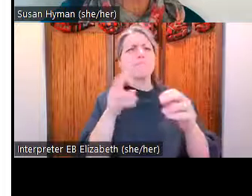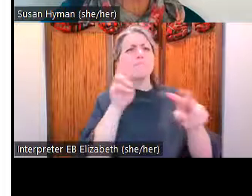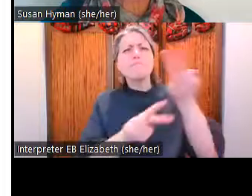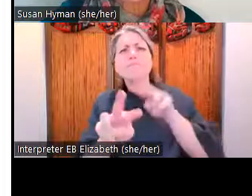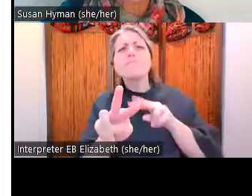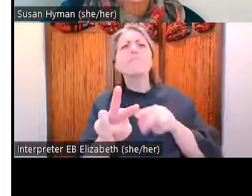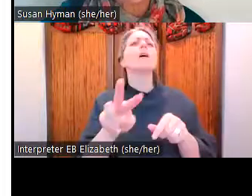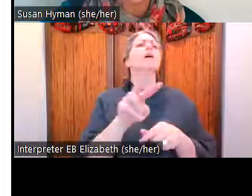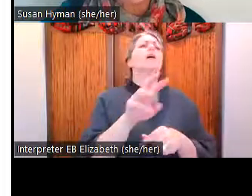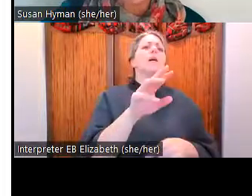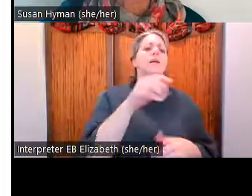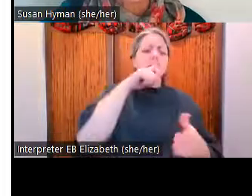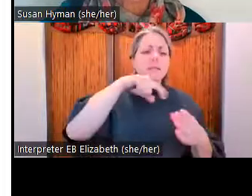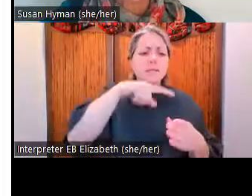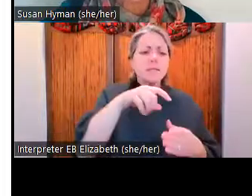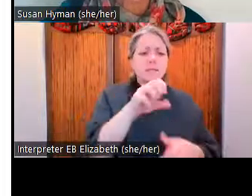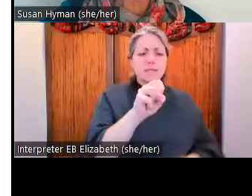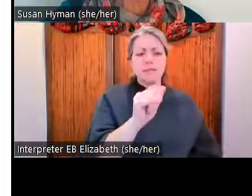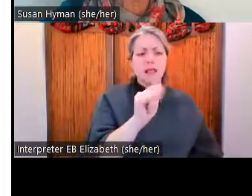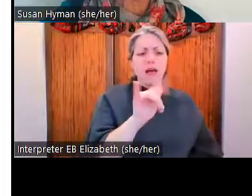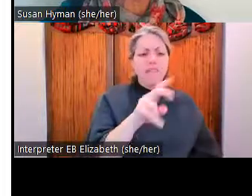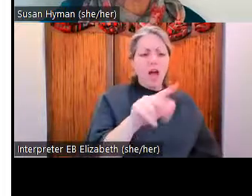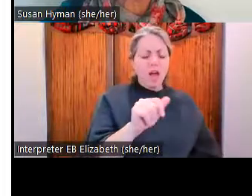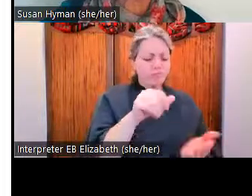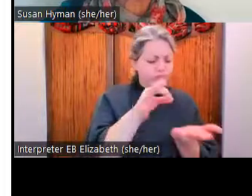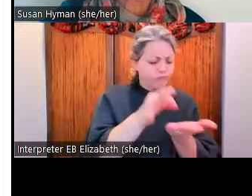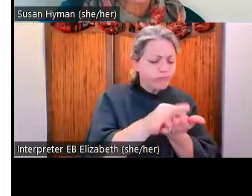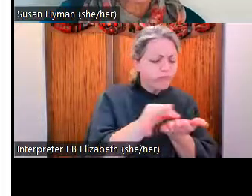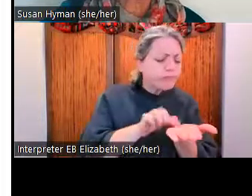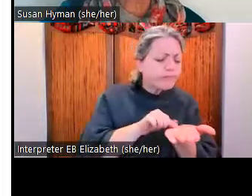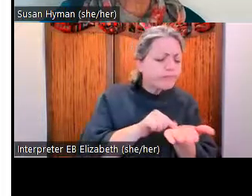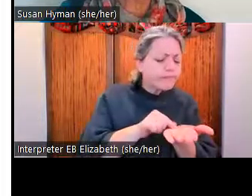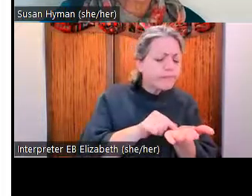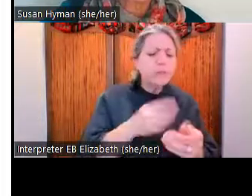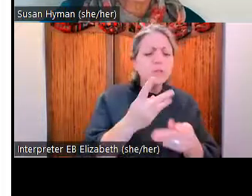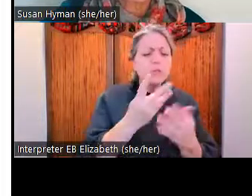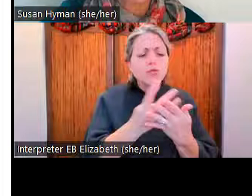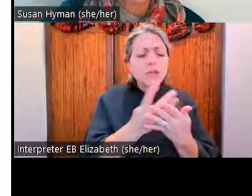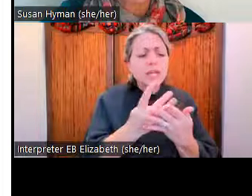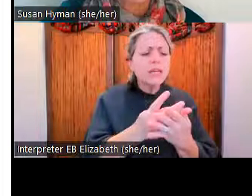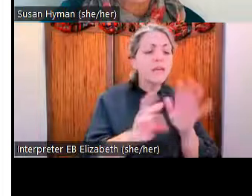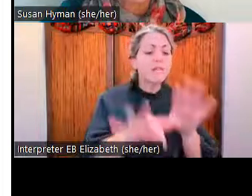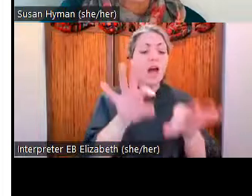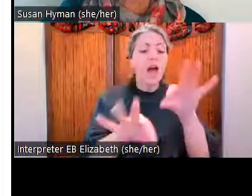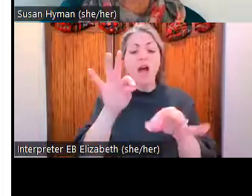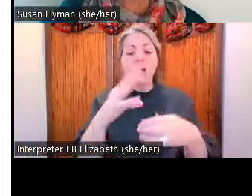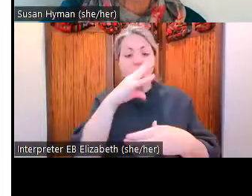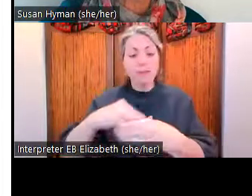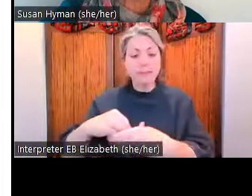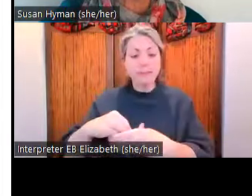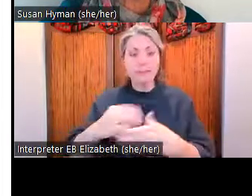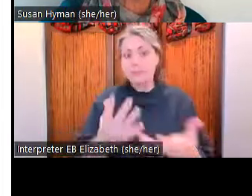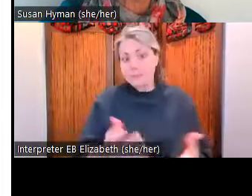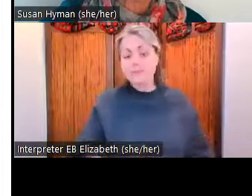microRNA in saliva may be a way to screen for autism. Now,